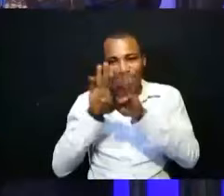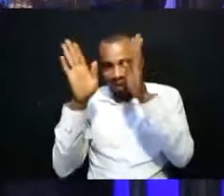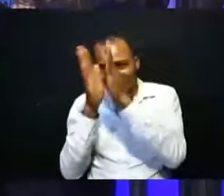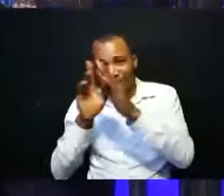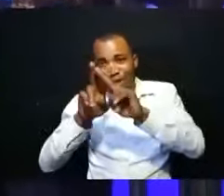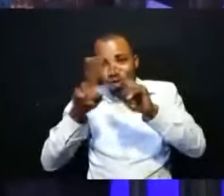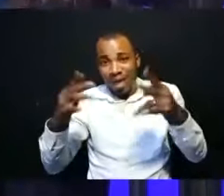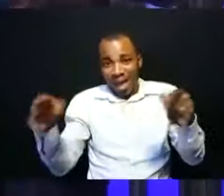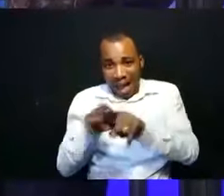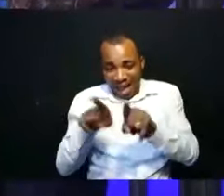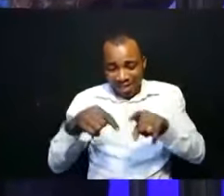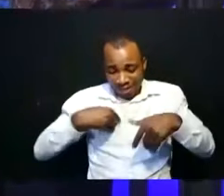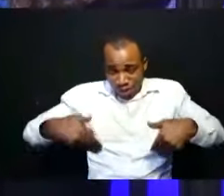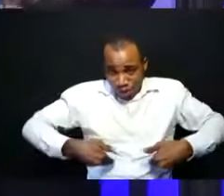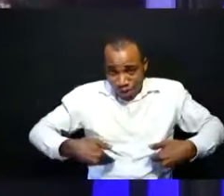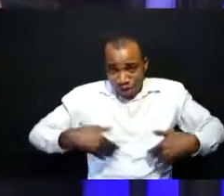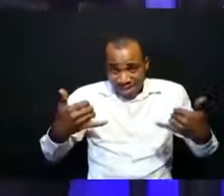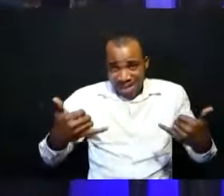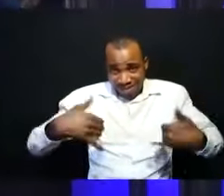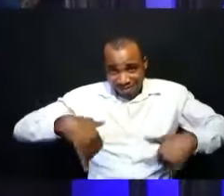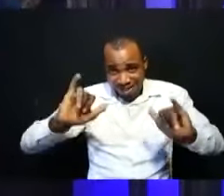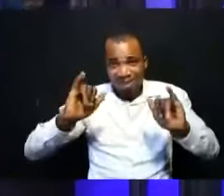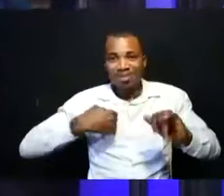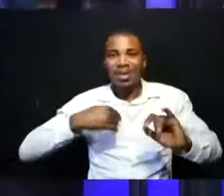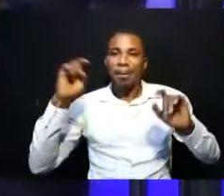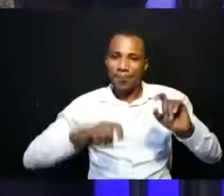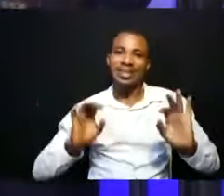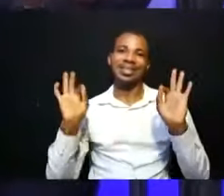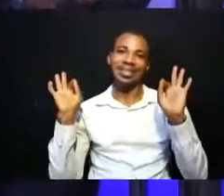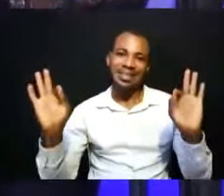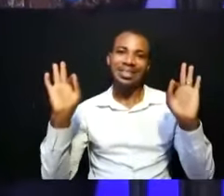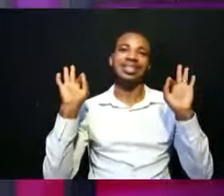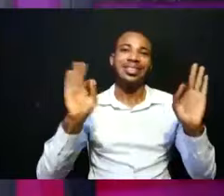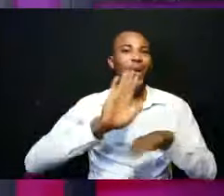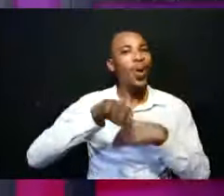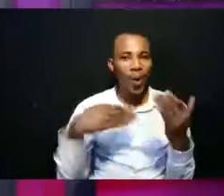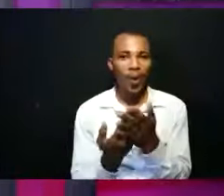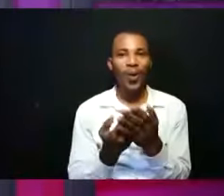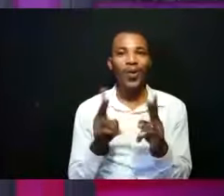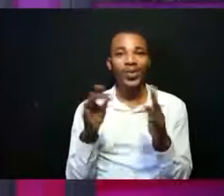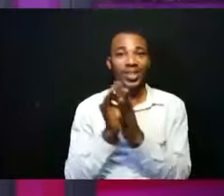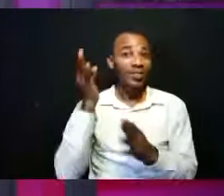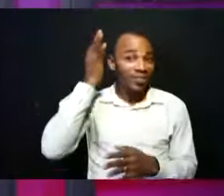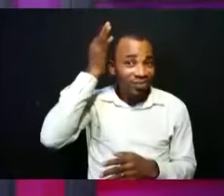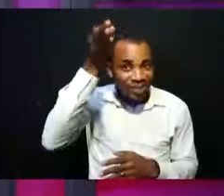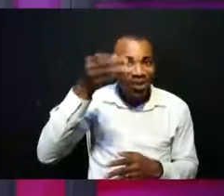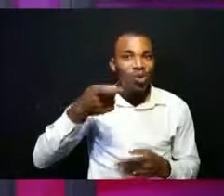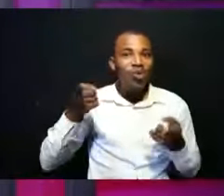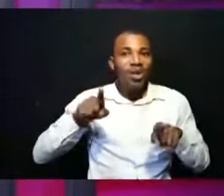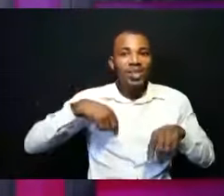day, I should be preaching all that I have to preach. So when I'm retired and I'm sitting at the